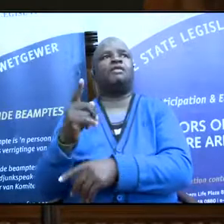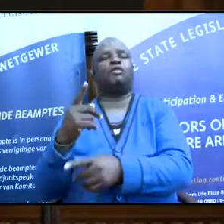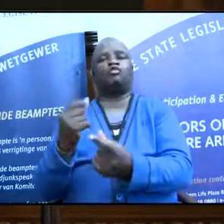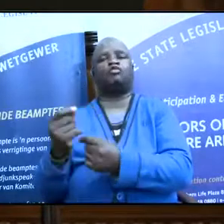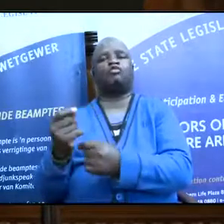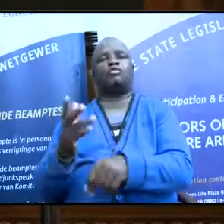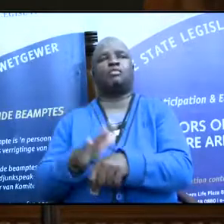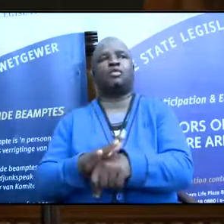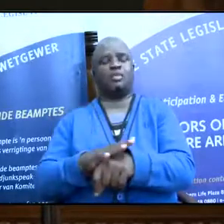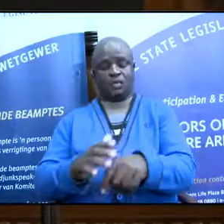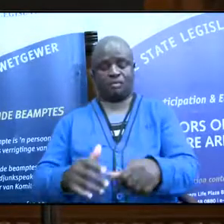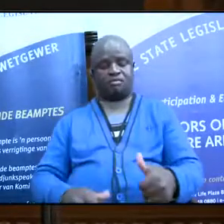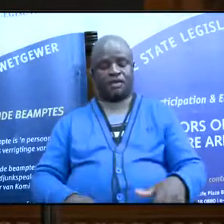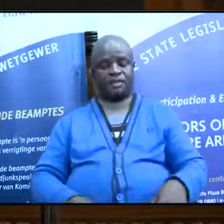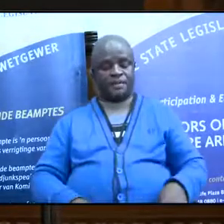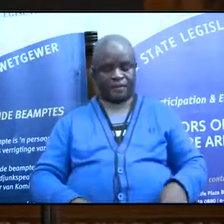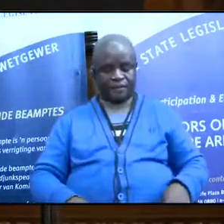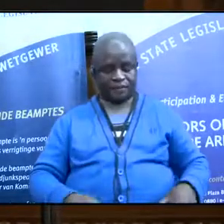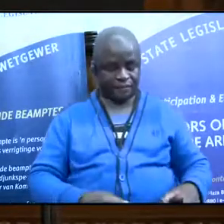most